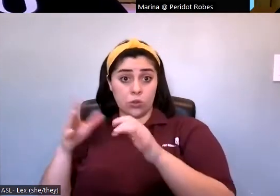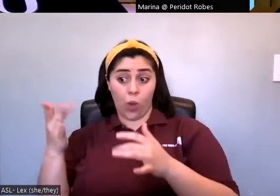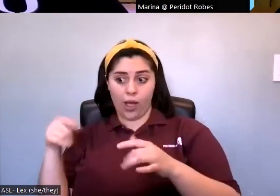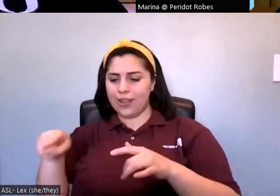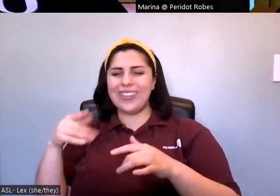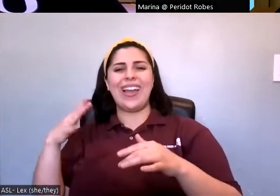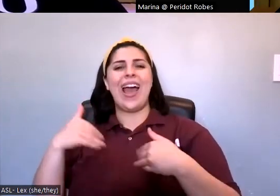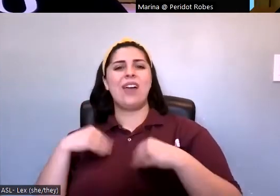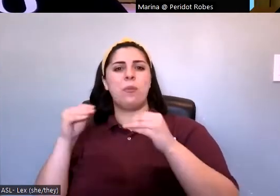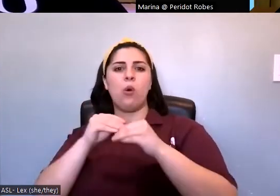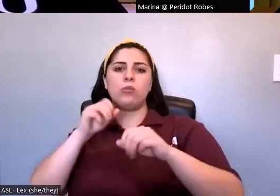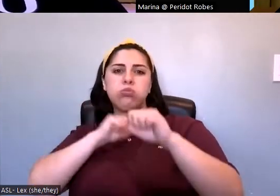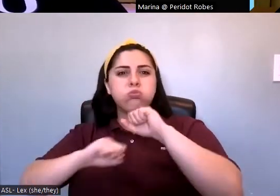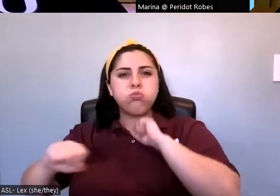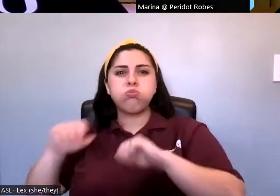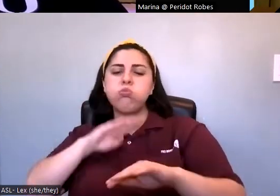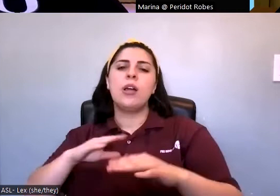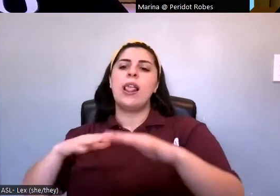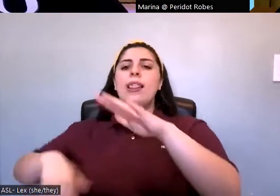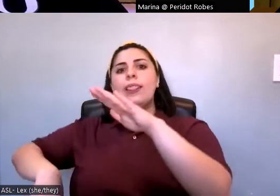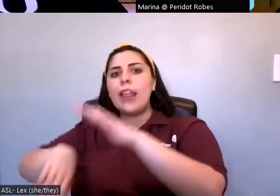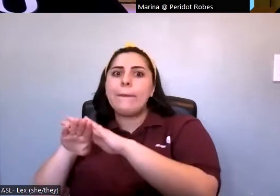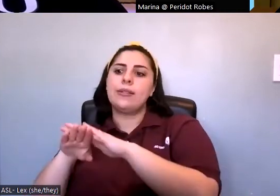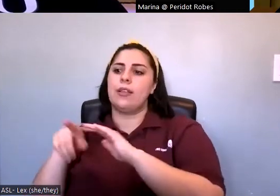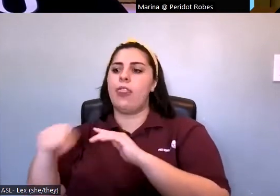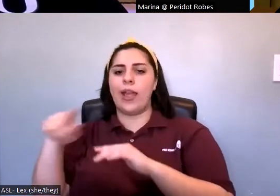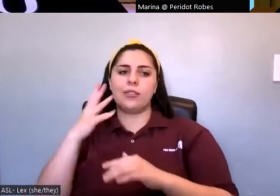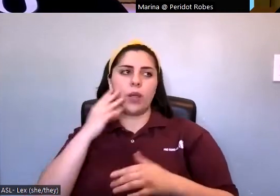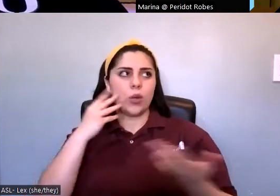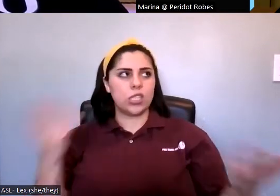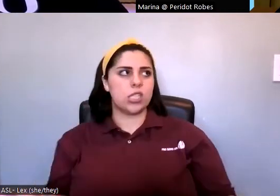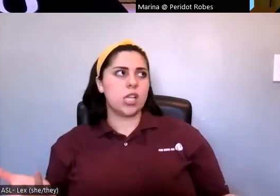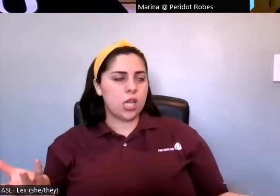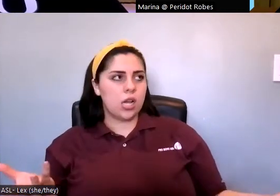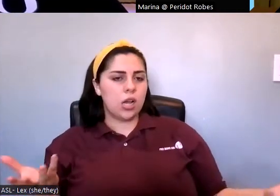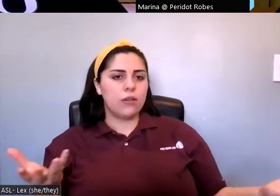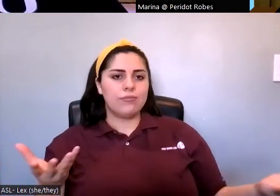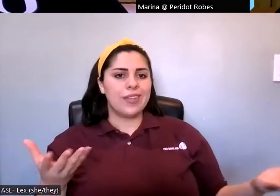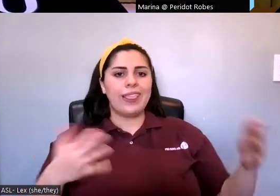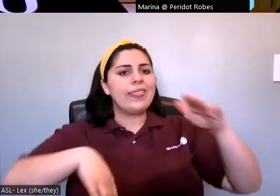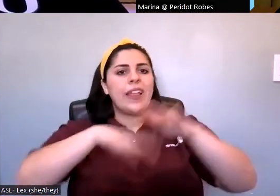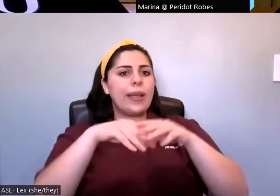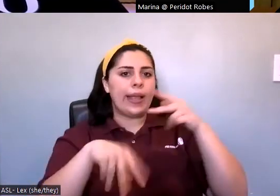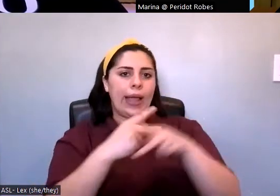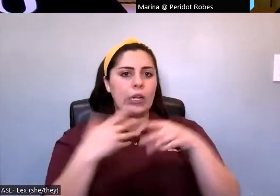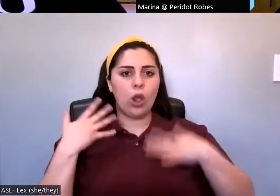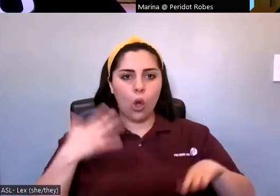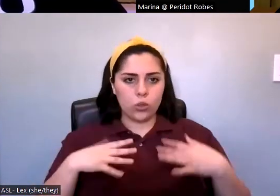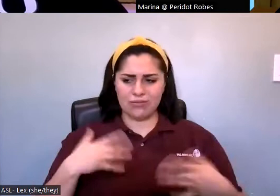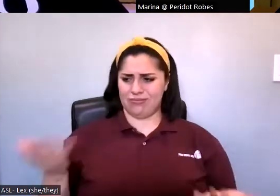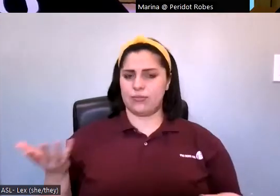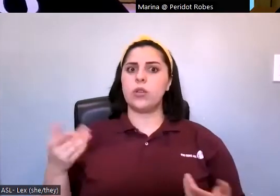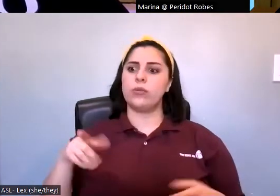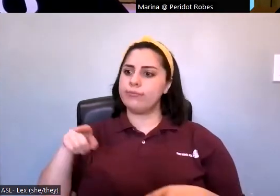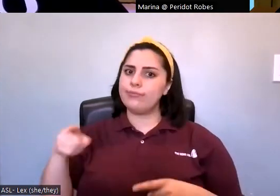they get the short end of every step in the fashion industry, you know. And